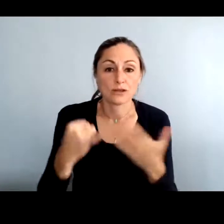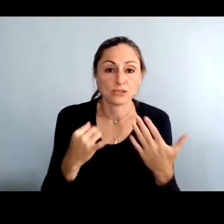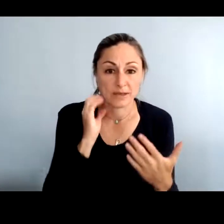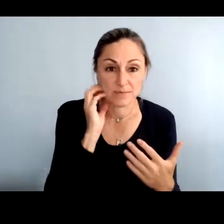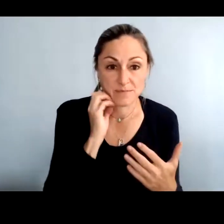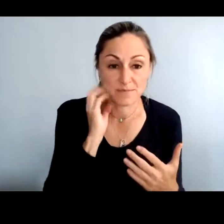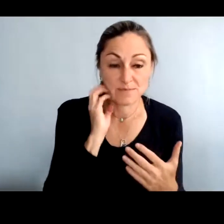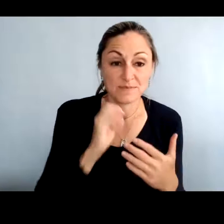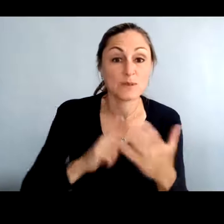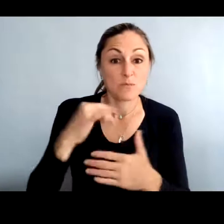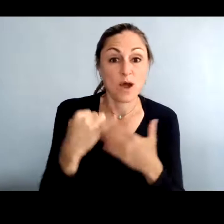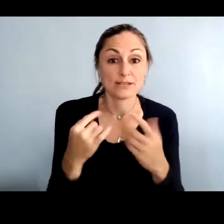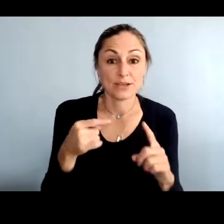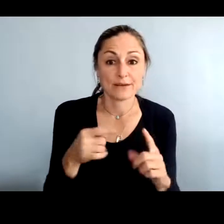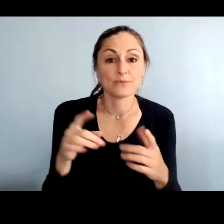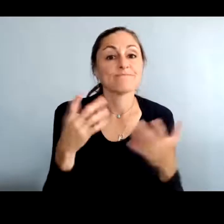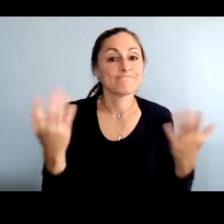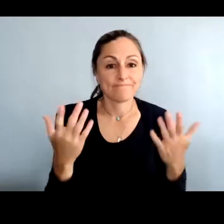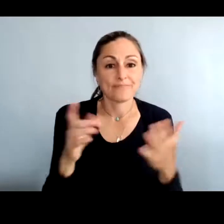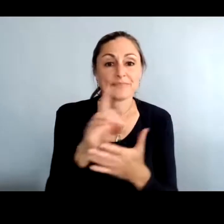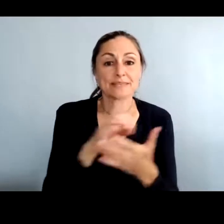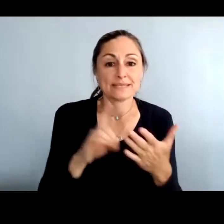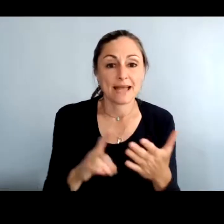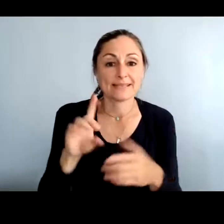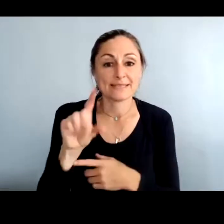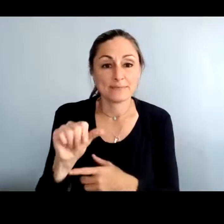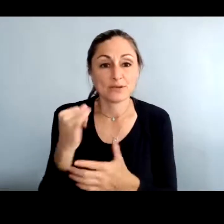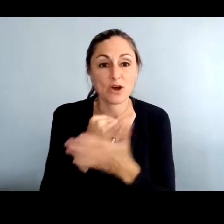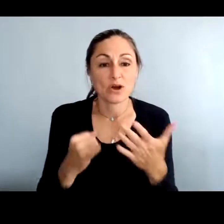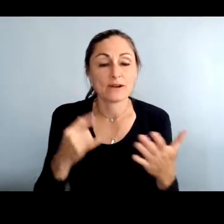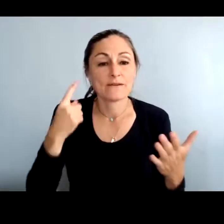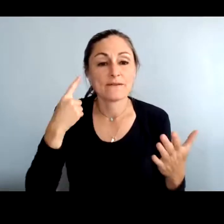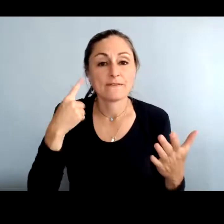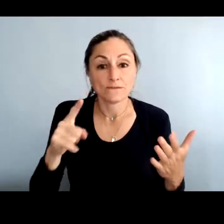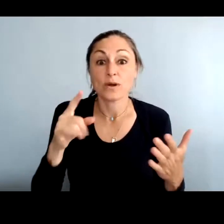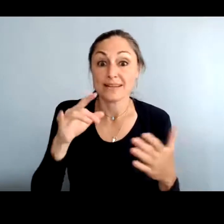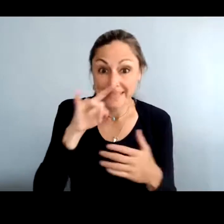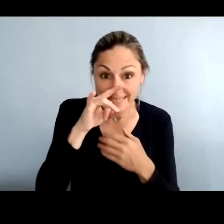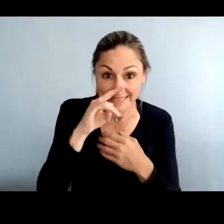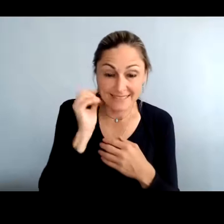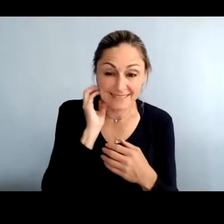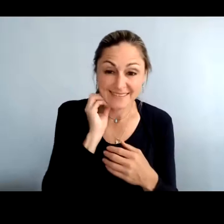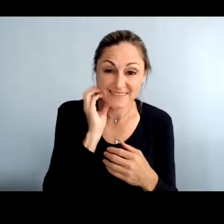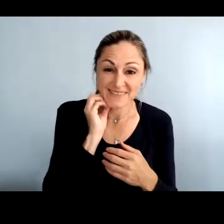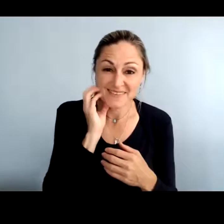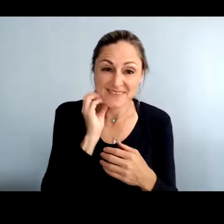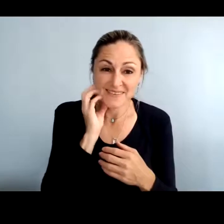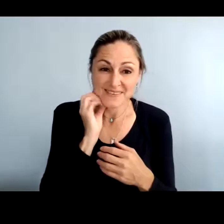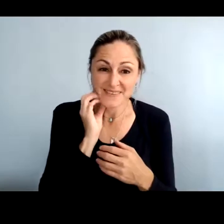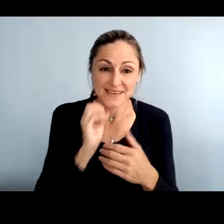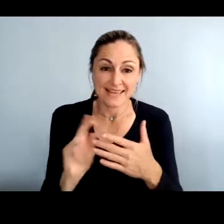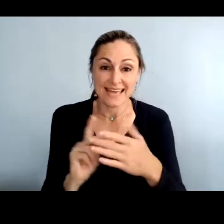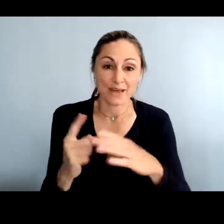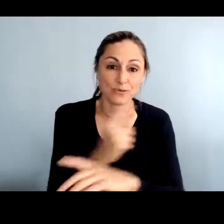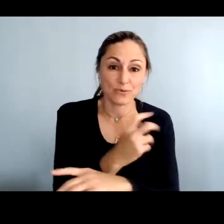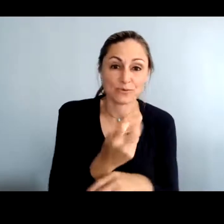The project was to design disability art for kids, K through 12, that could be